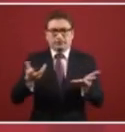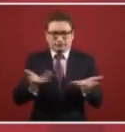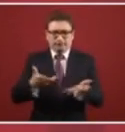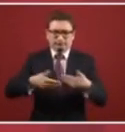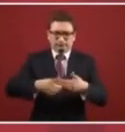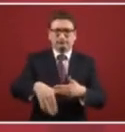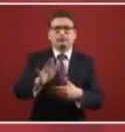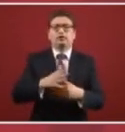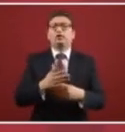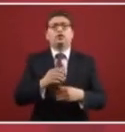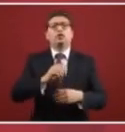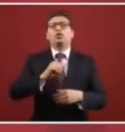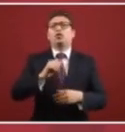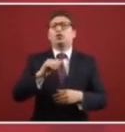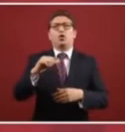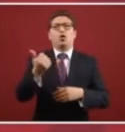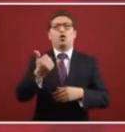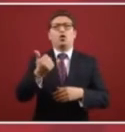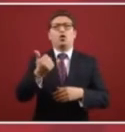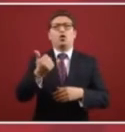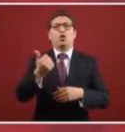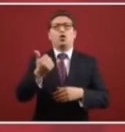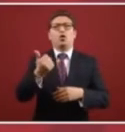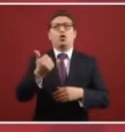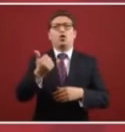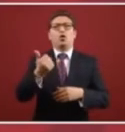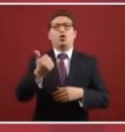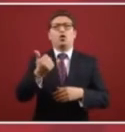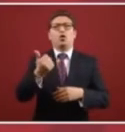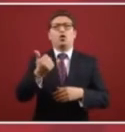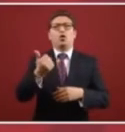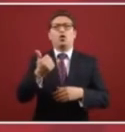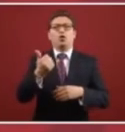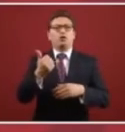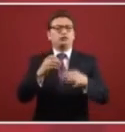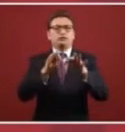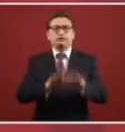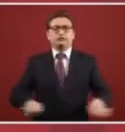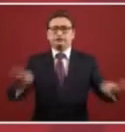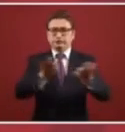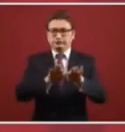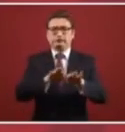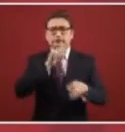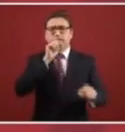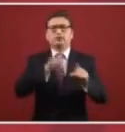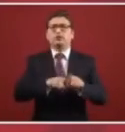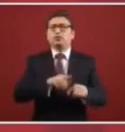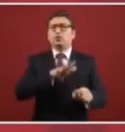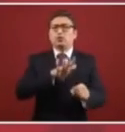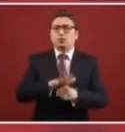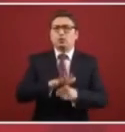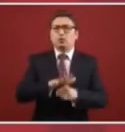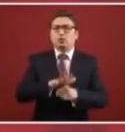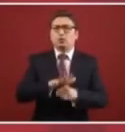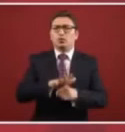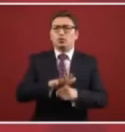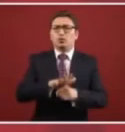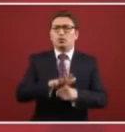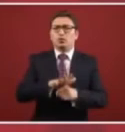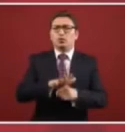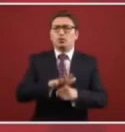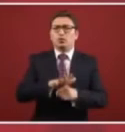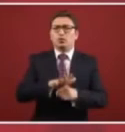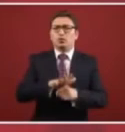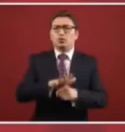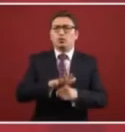Otra cosa importante también. Another important thing. Es que no haya impunidad. Is that